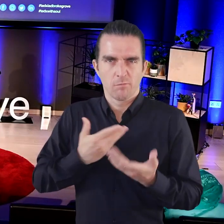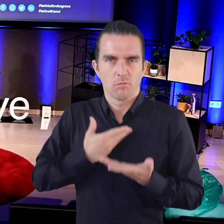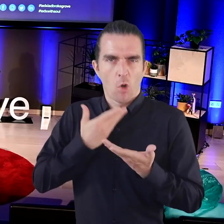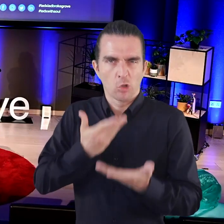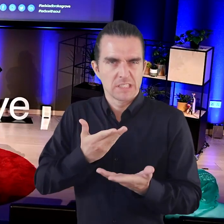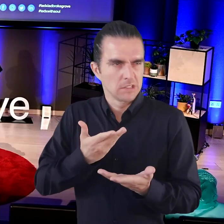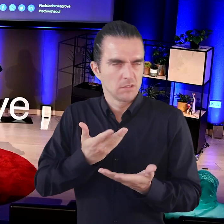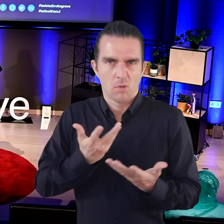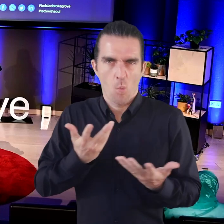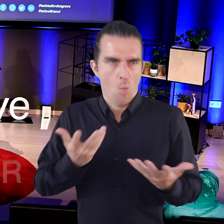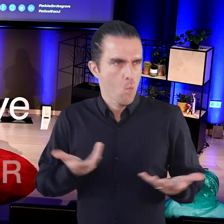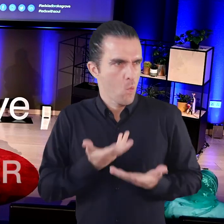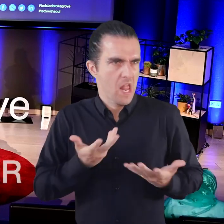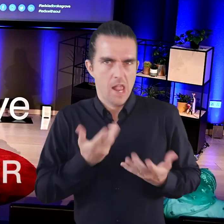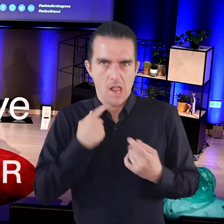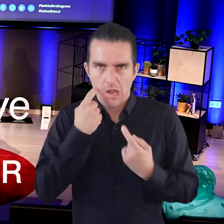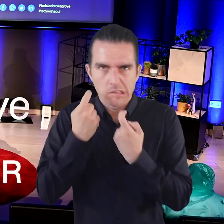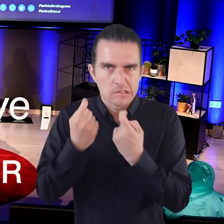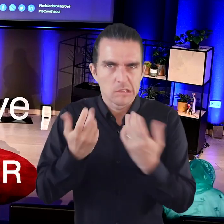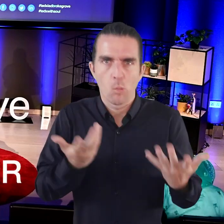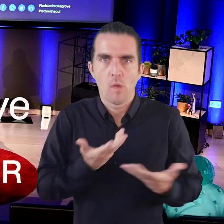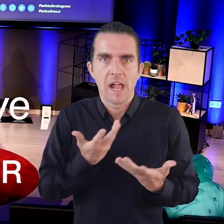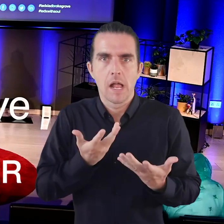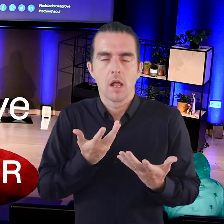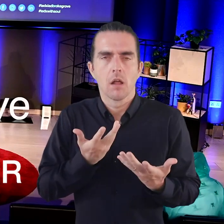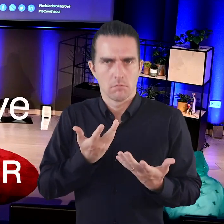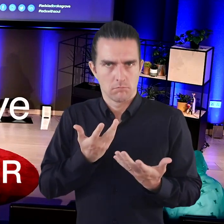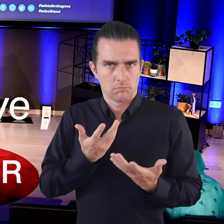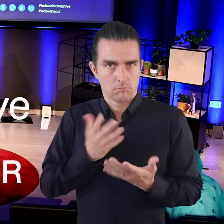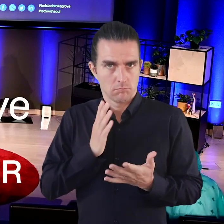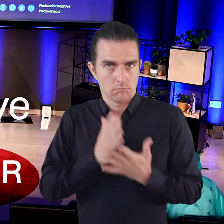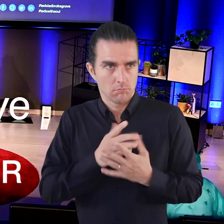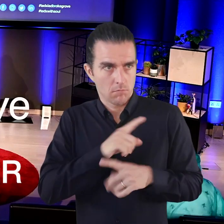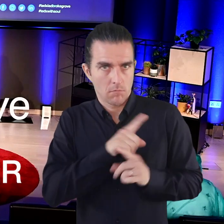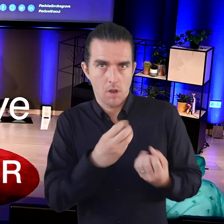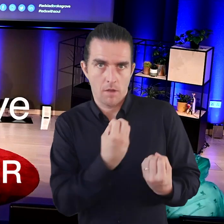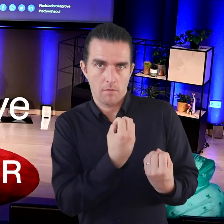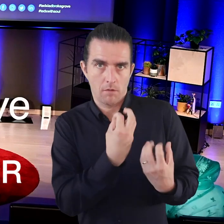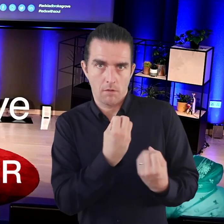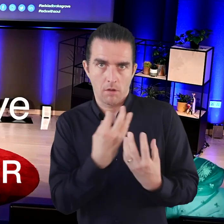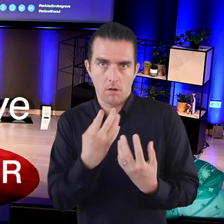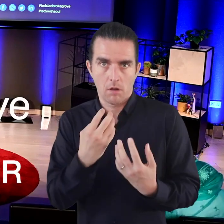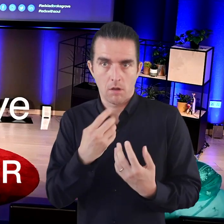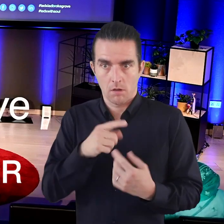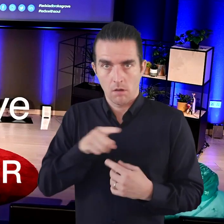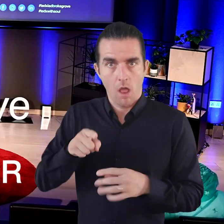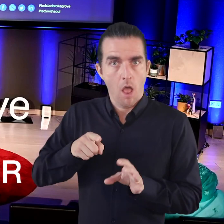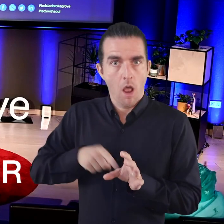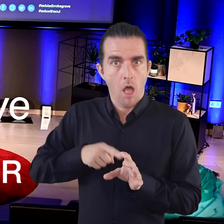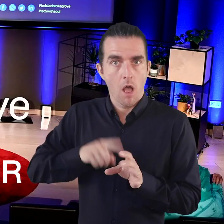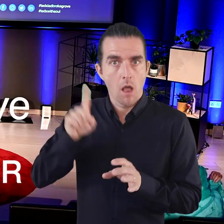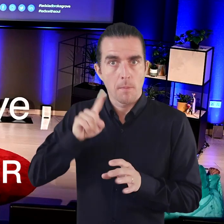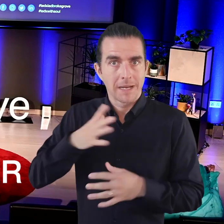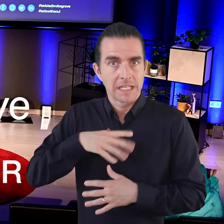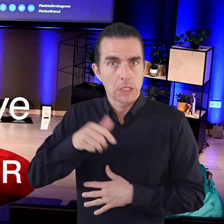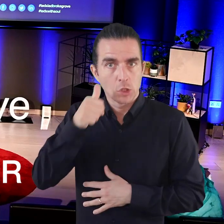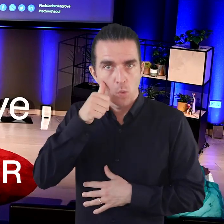are the voices our young people hear most often? What shapes their journeys most